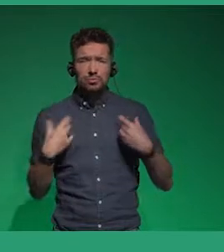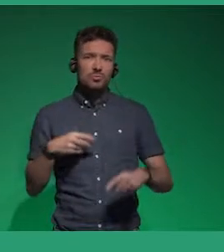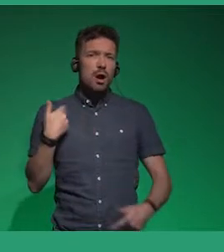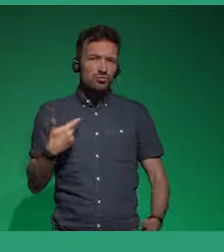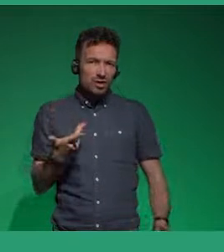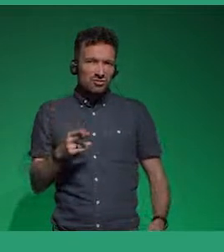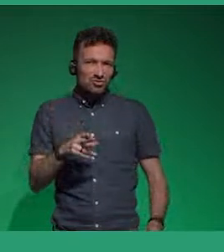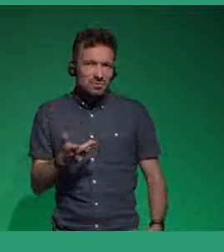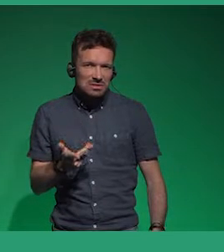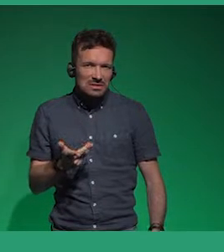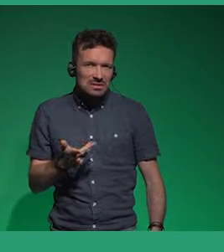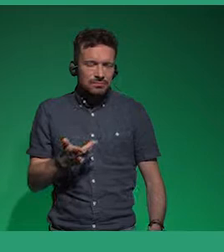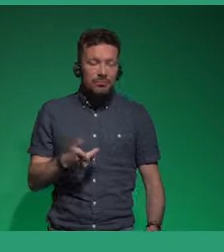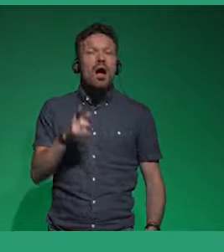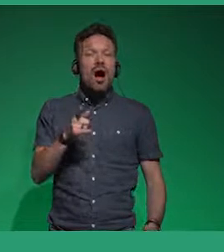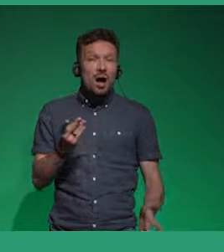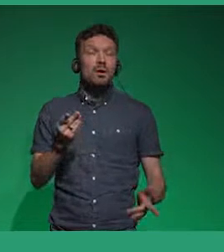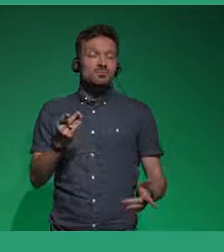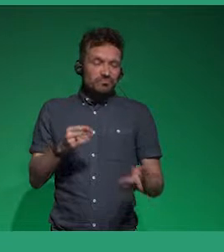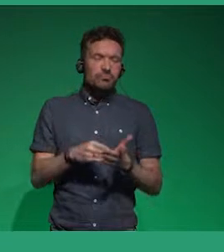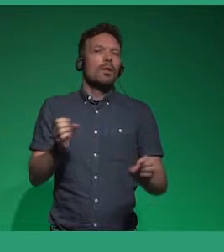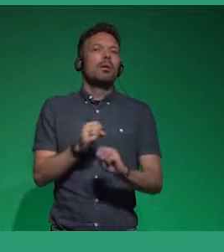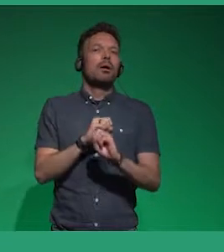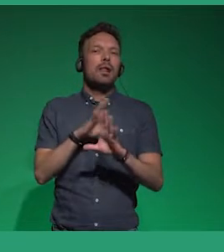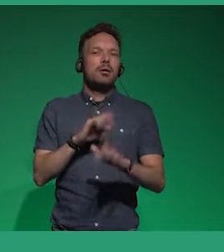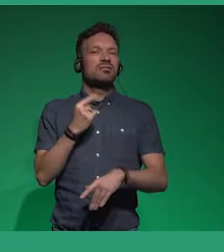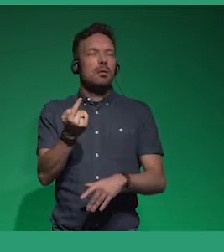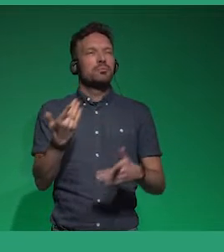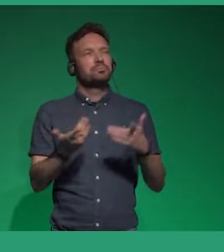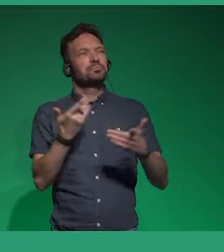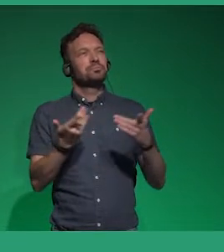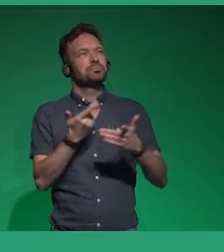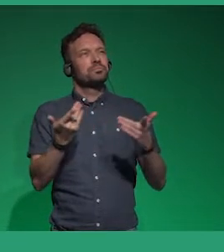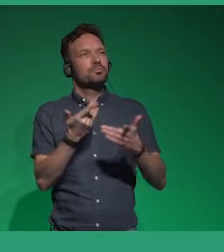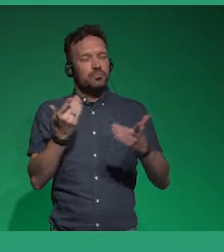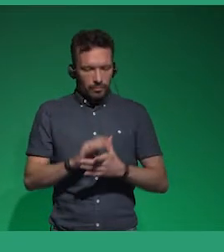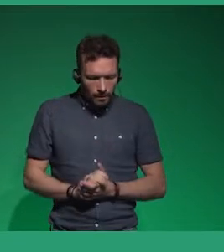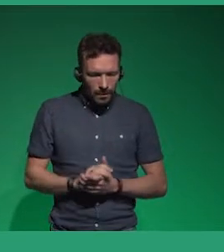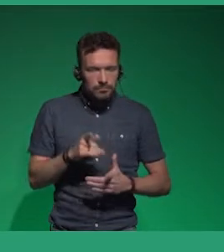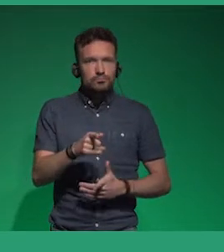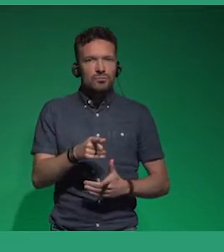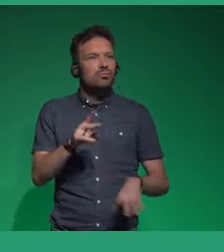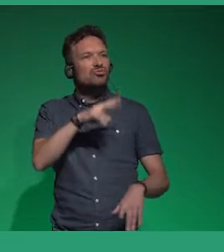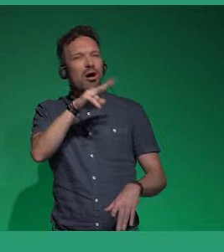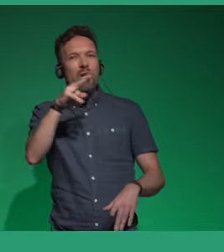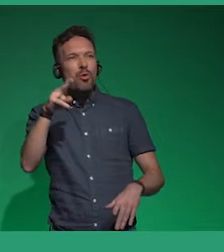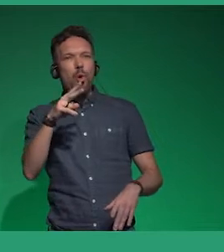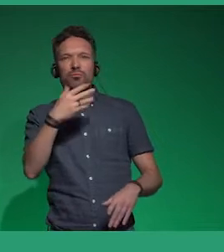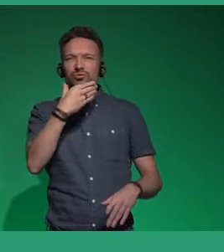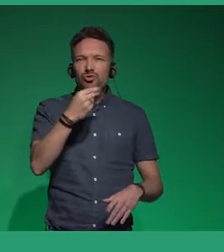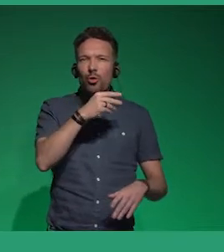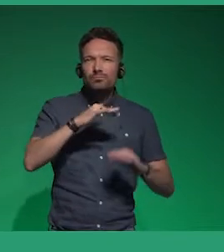have the chance to experience the beautiful tropical biodiversity. I would also like to show a couple